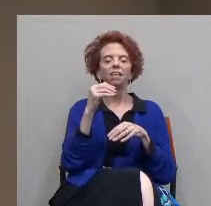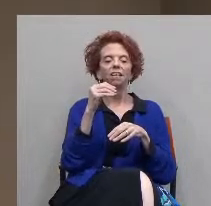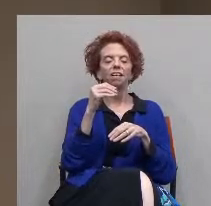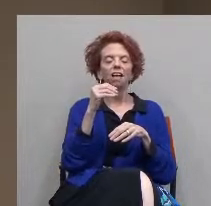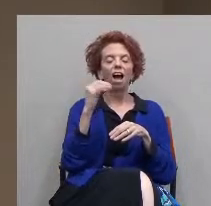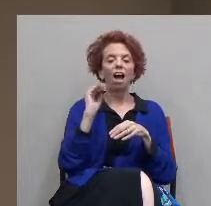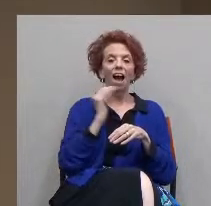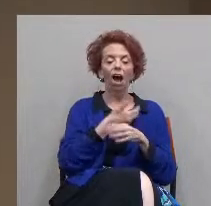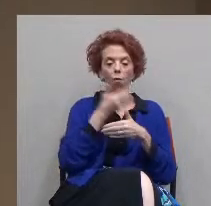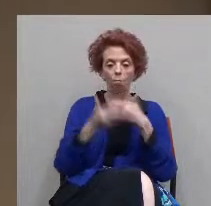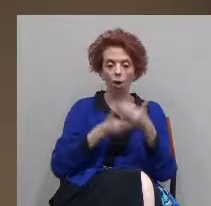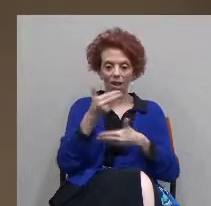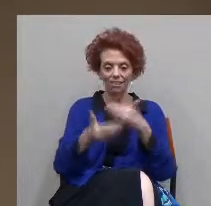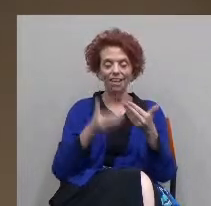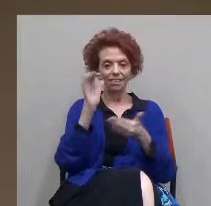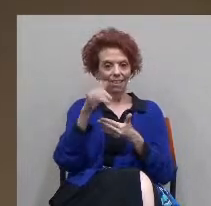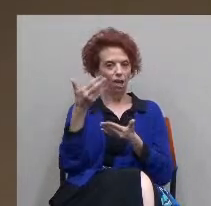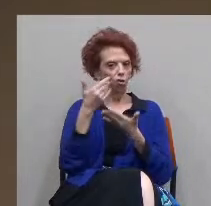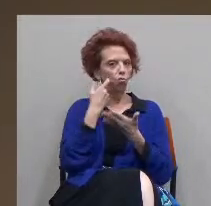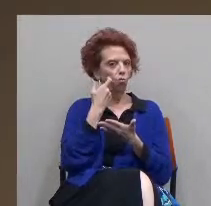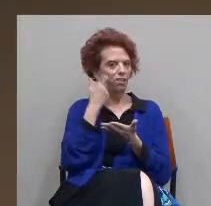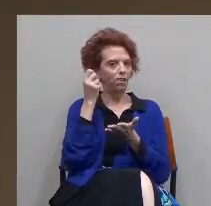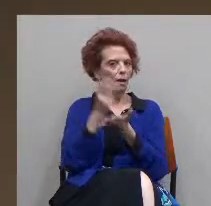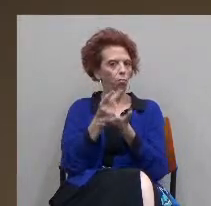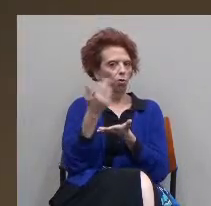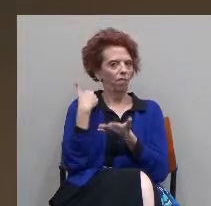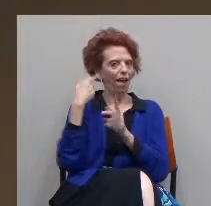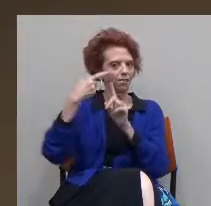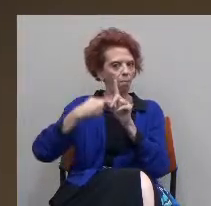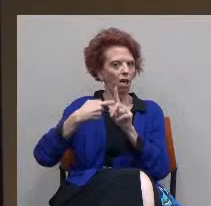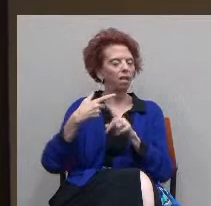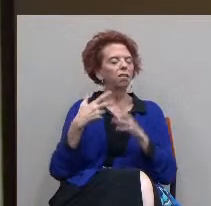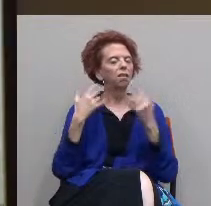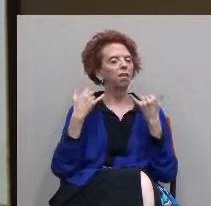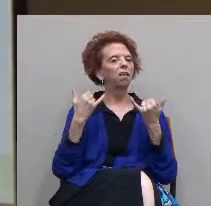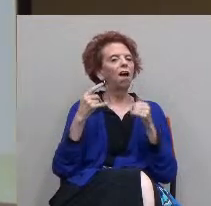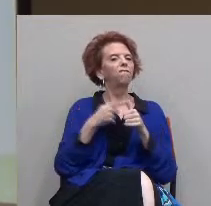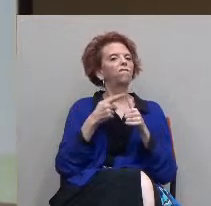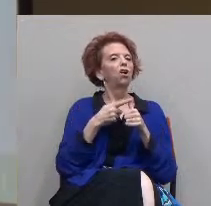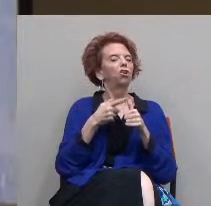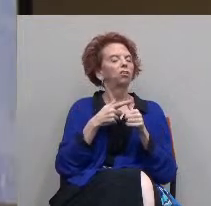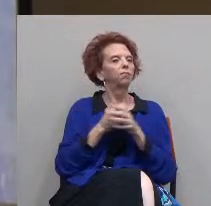our process that you approved the last month. So to begin,